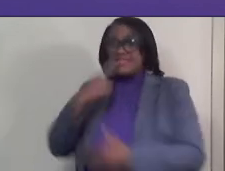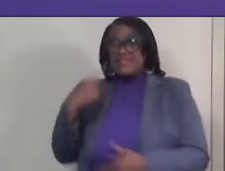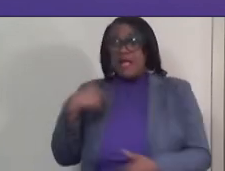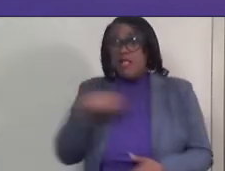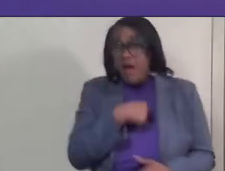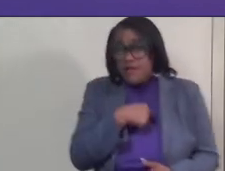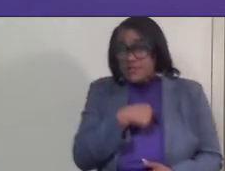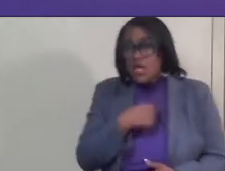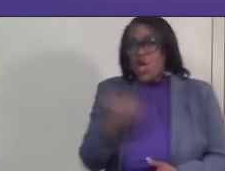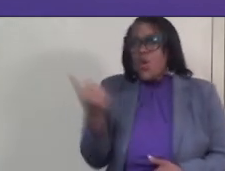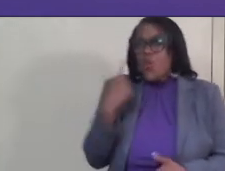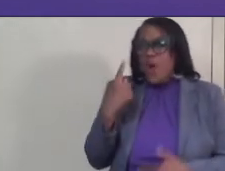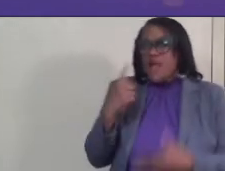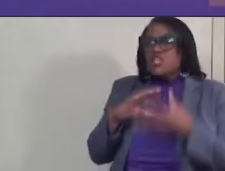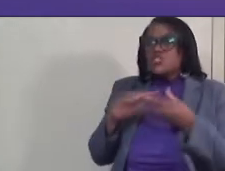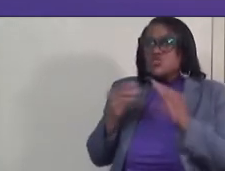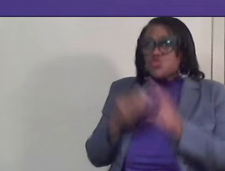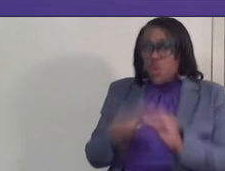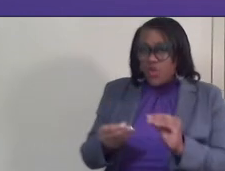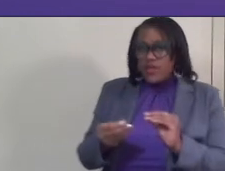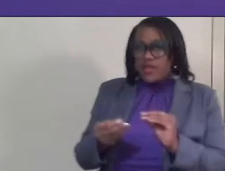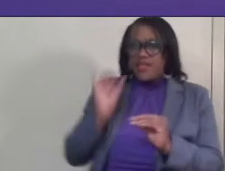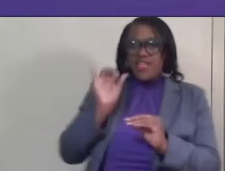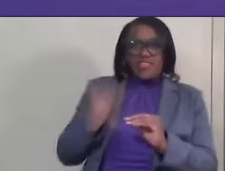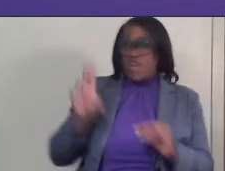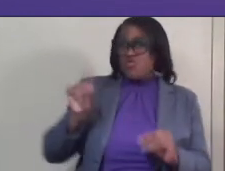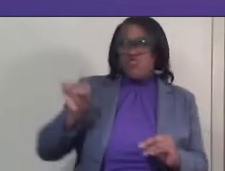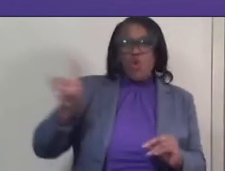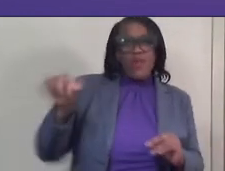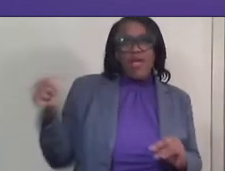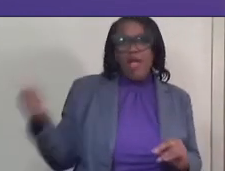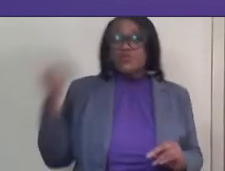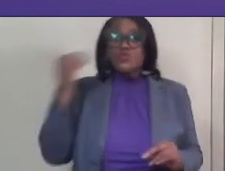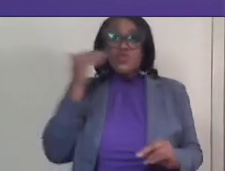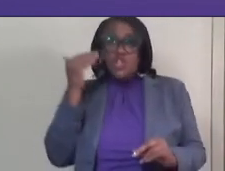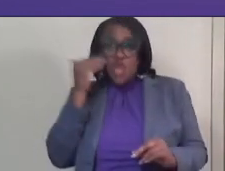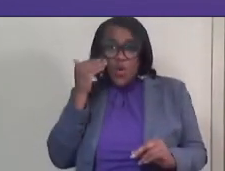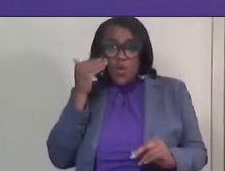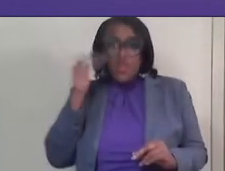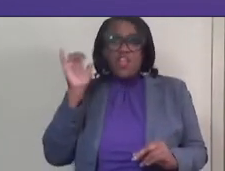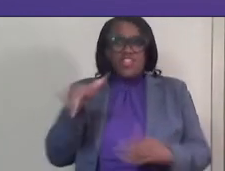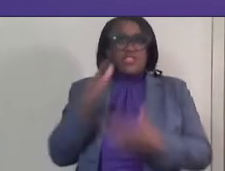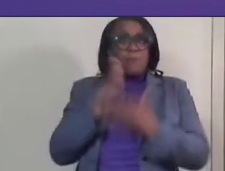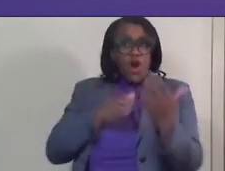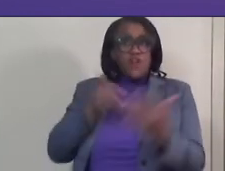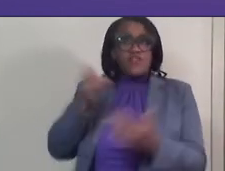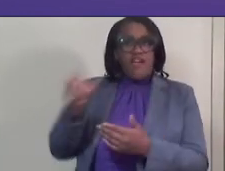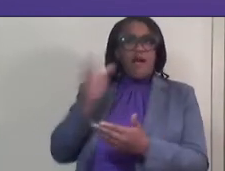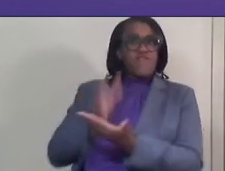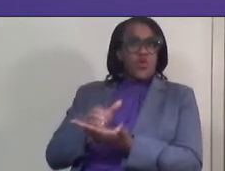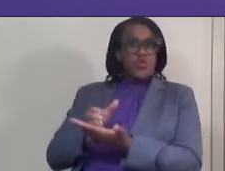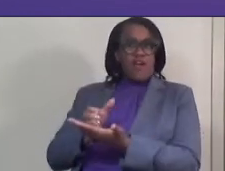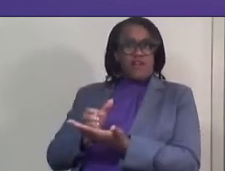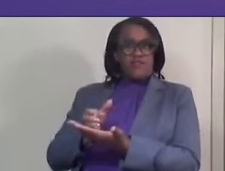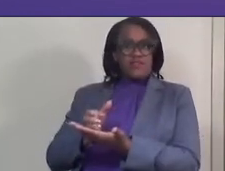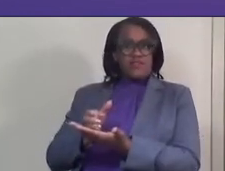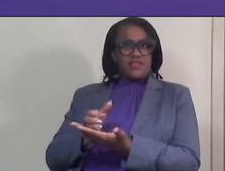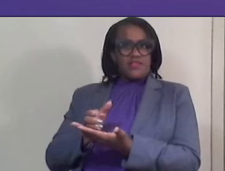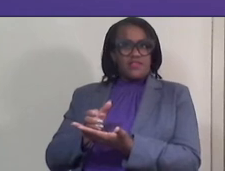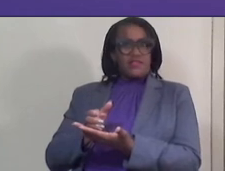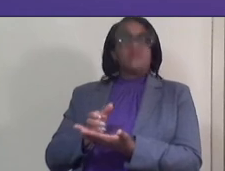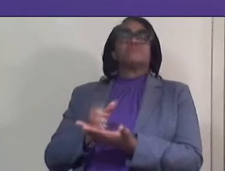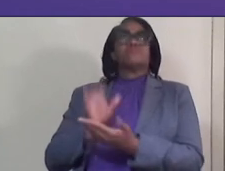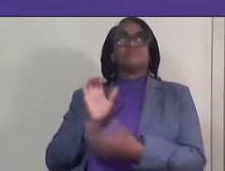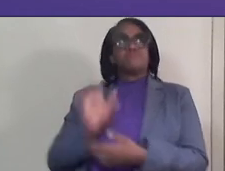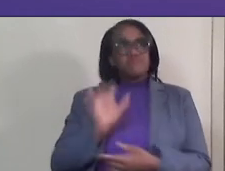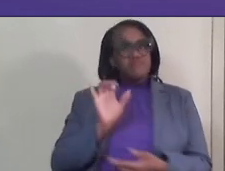one story that no one else would know that's part of that photograph. Mm. And I've